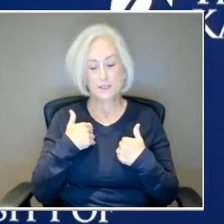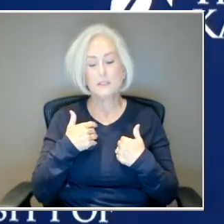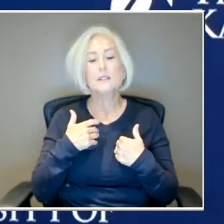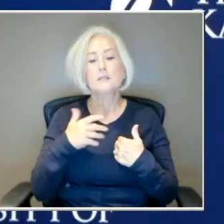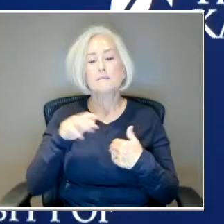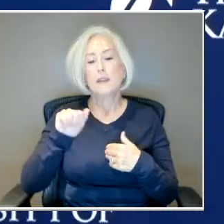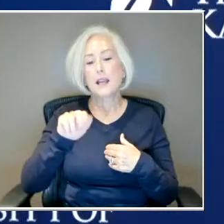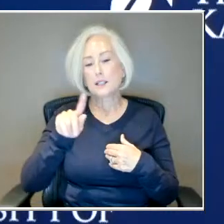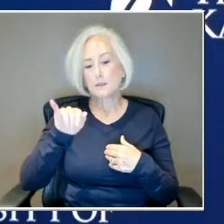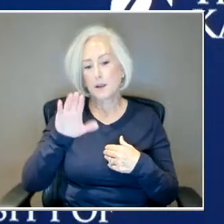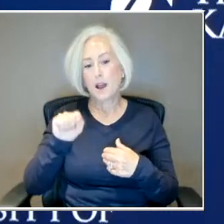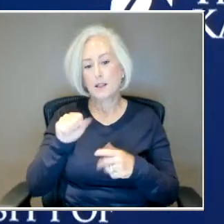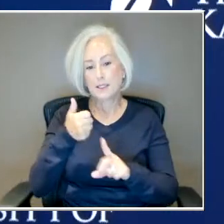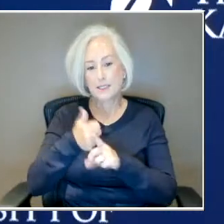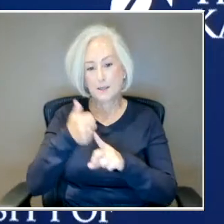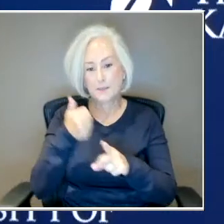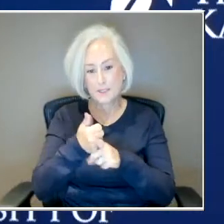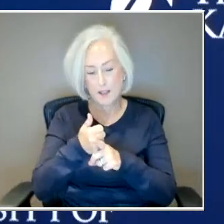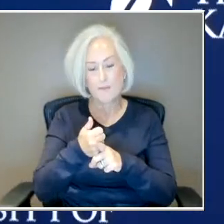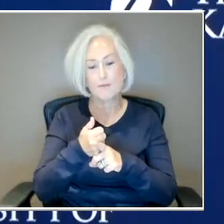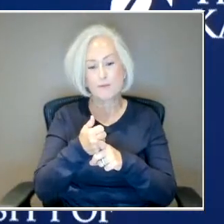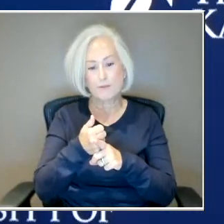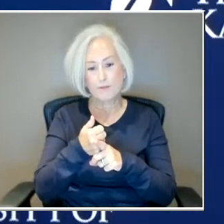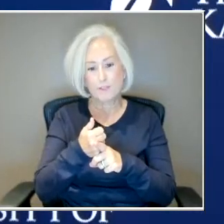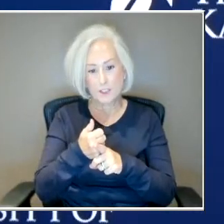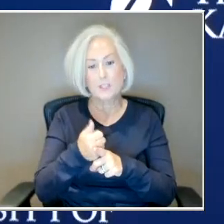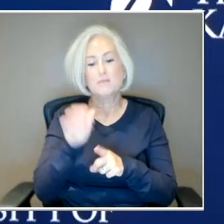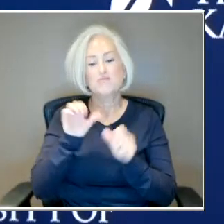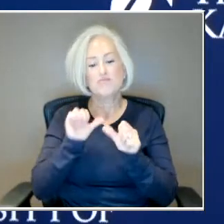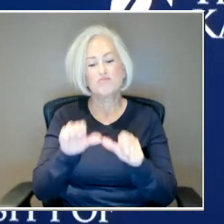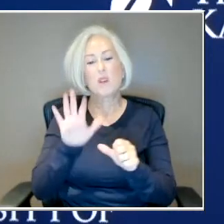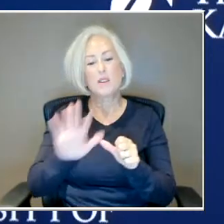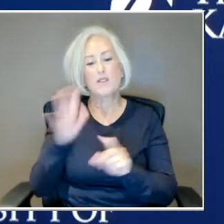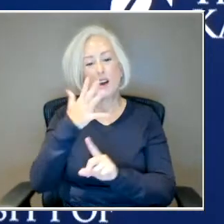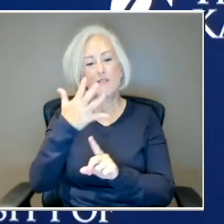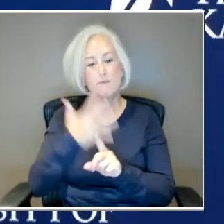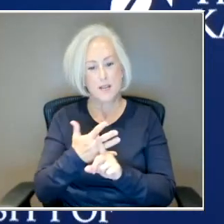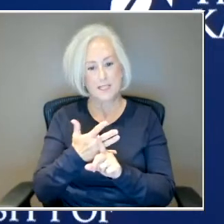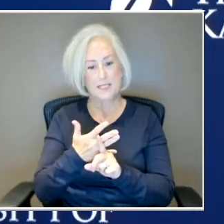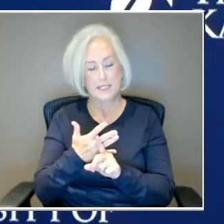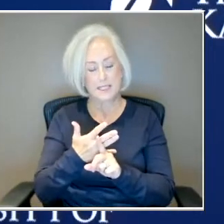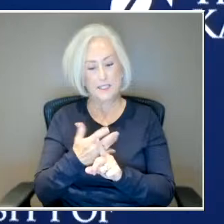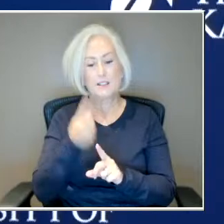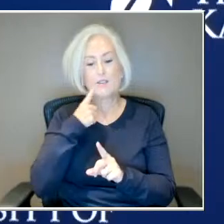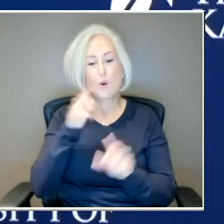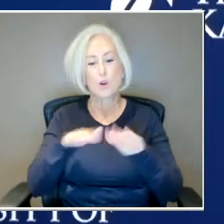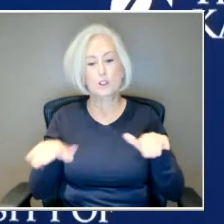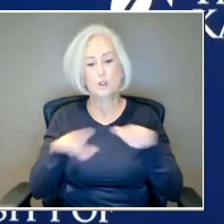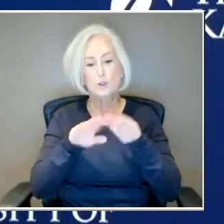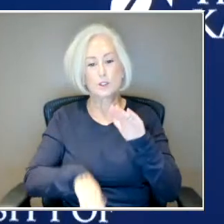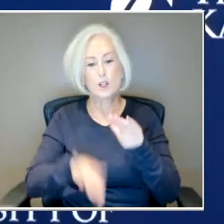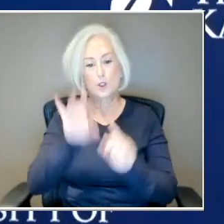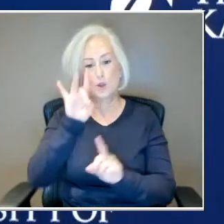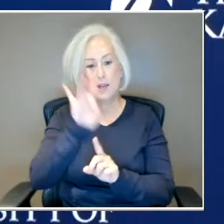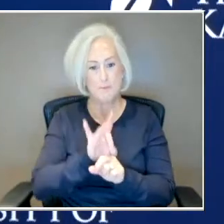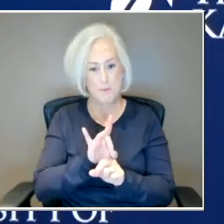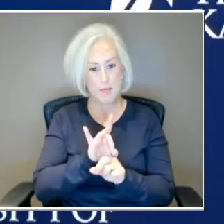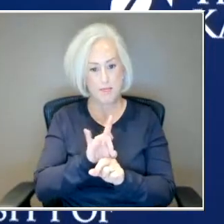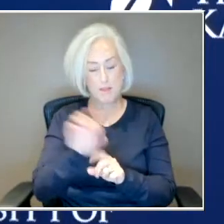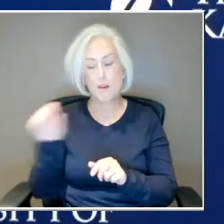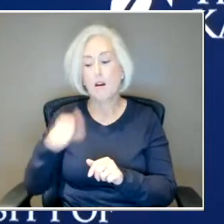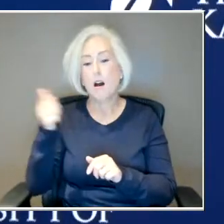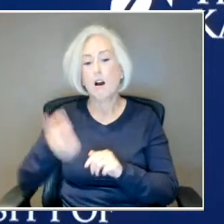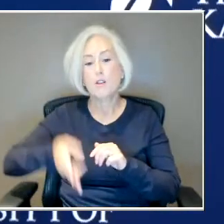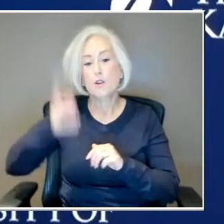Those are for all children under 8 months of age, but also there are some high-risk children that can get this antibody as